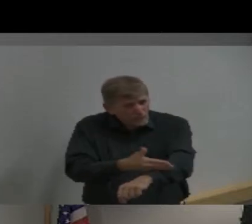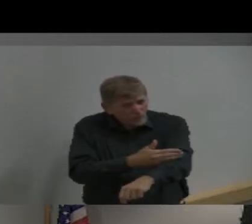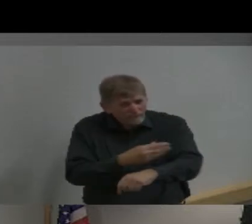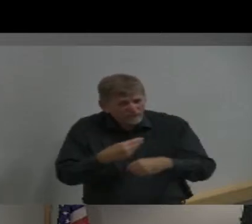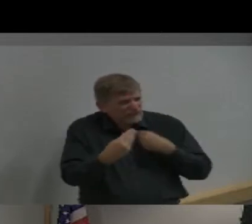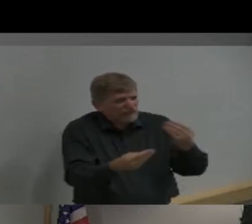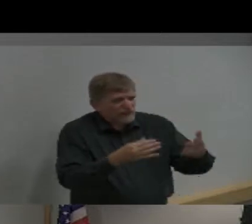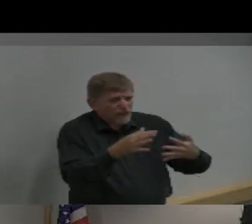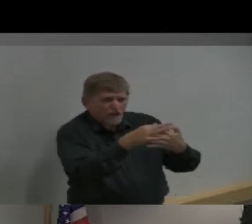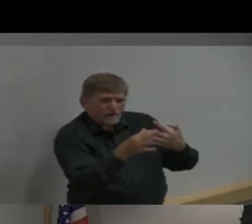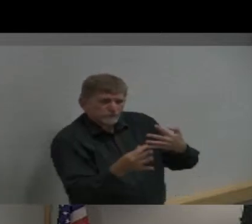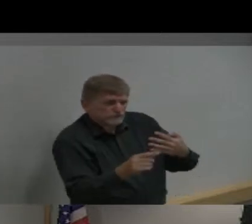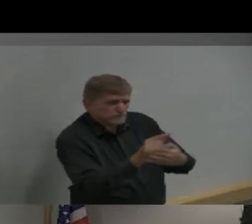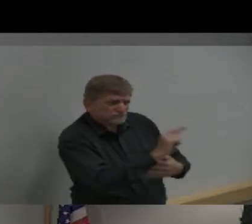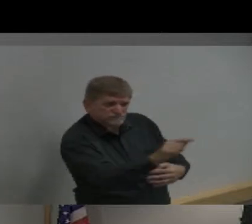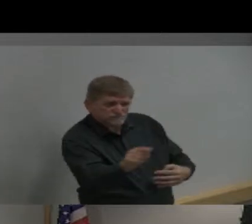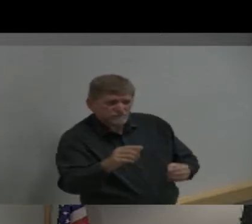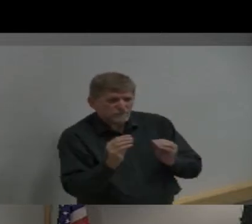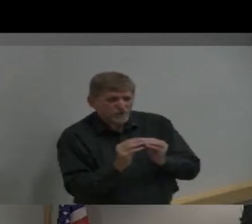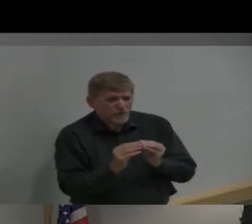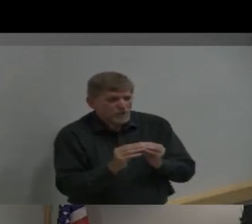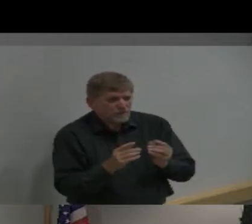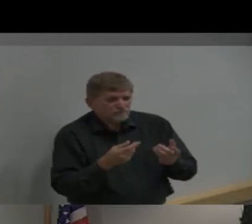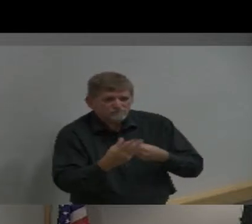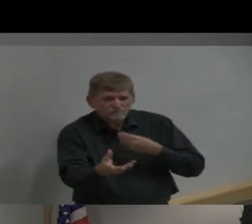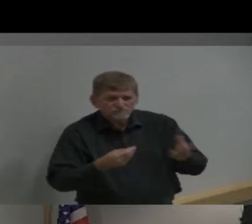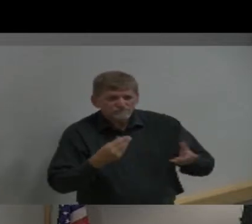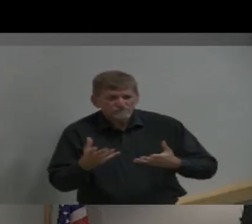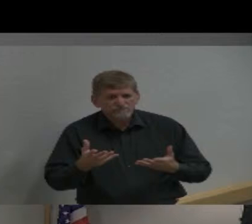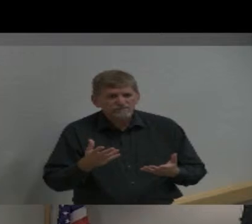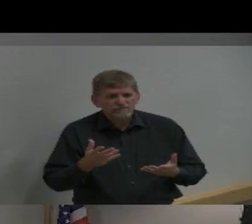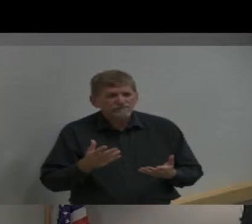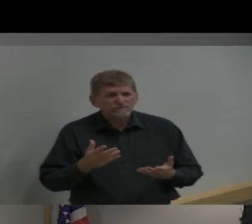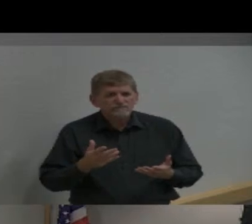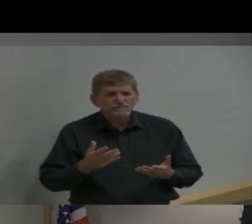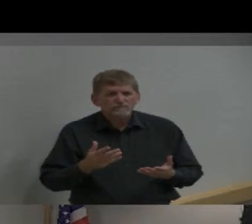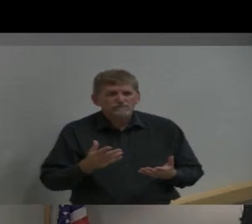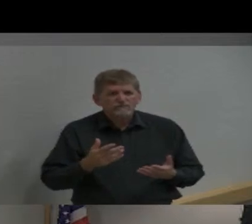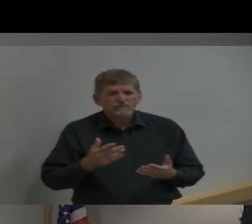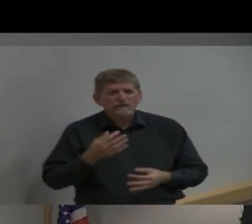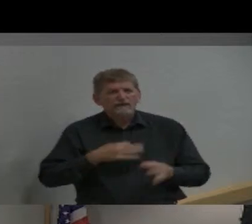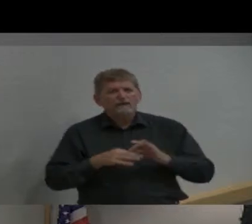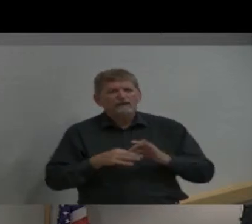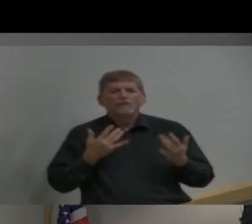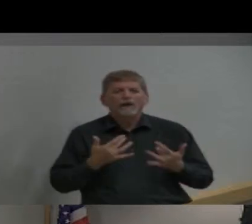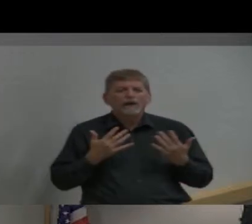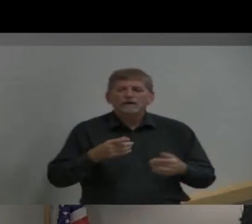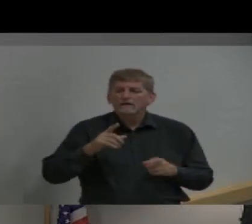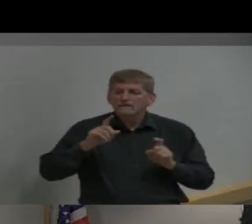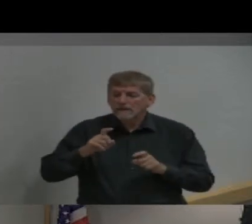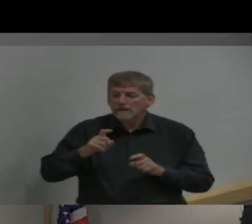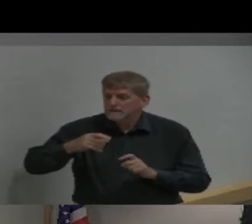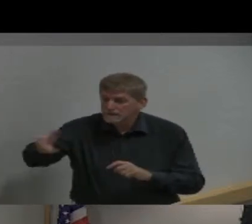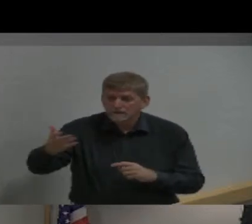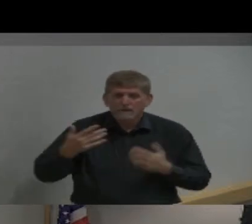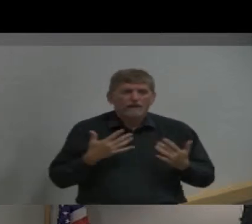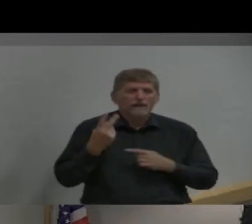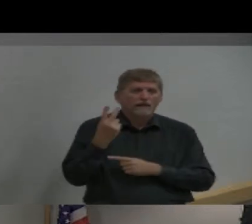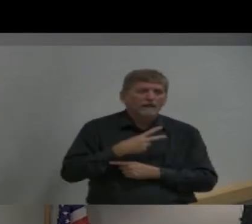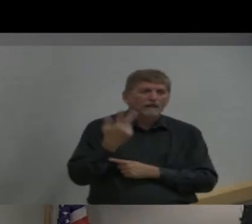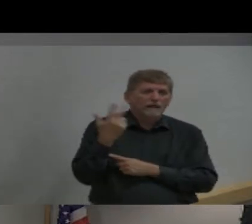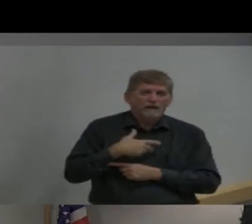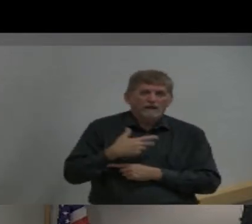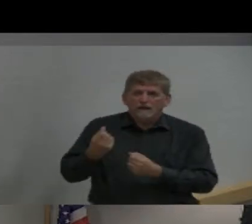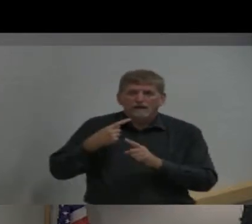way to surveillance people rather than waiting for a PCR test to come back a day or 2 or 3 later? The state is still waiting on